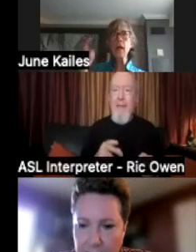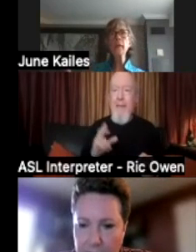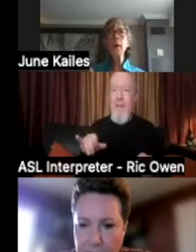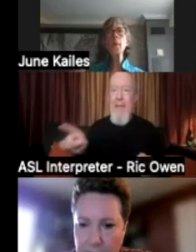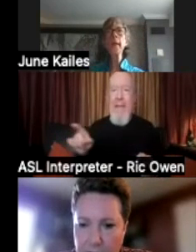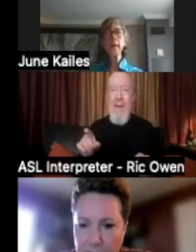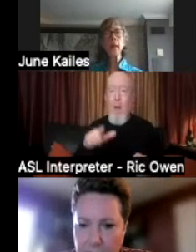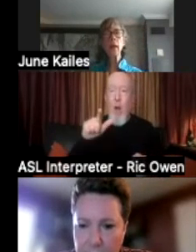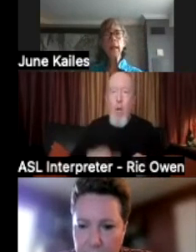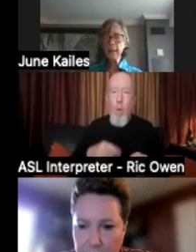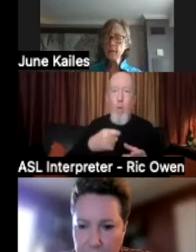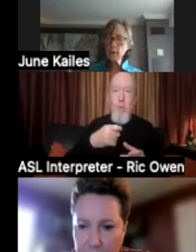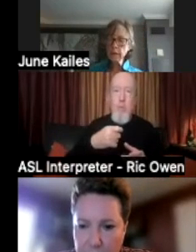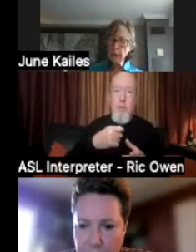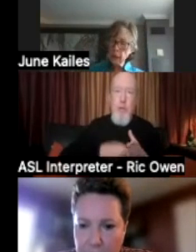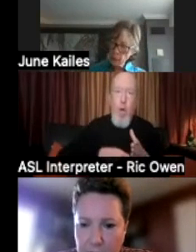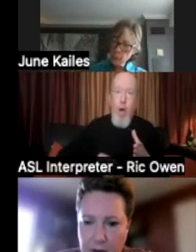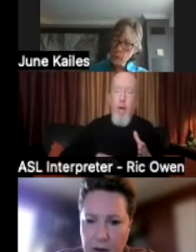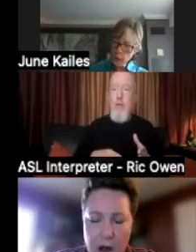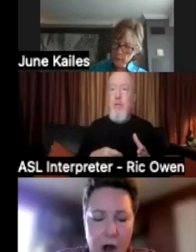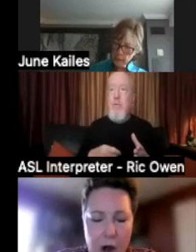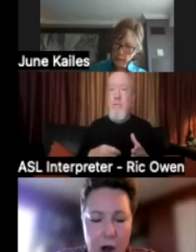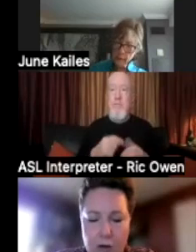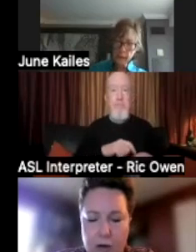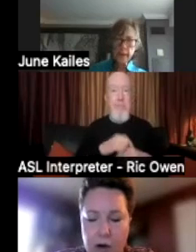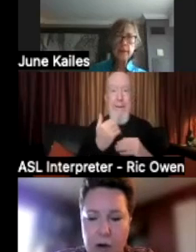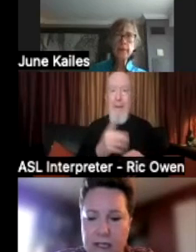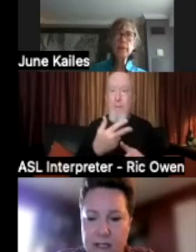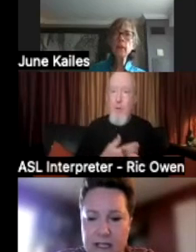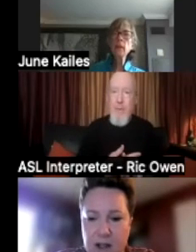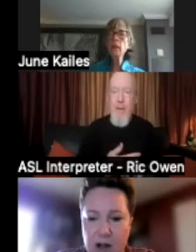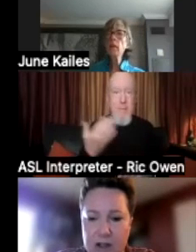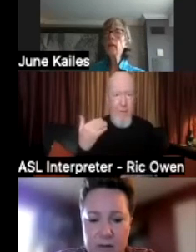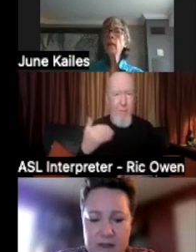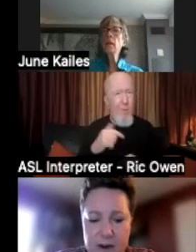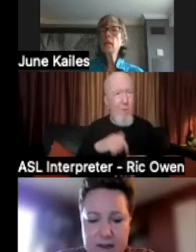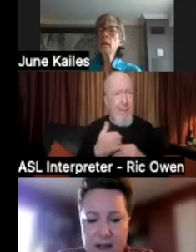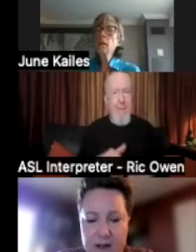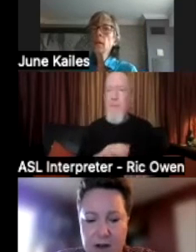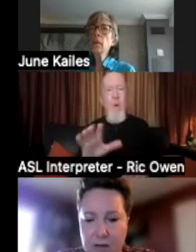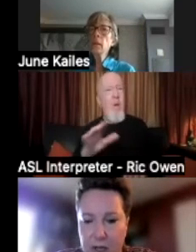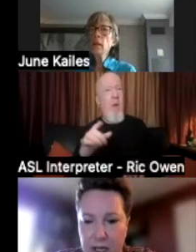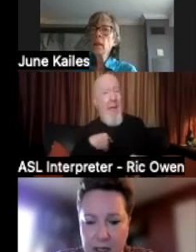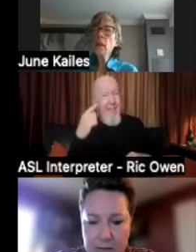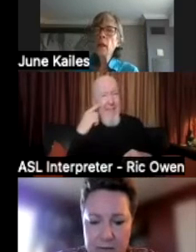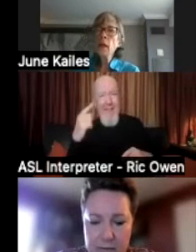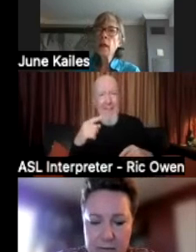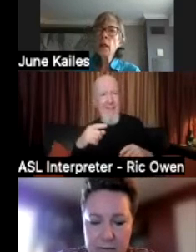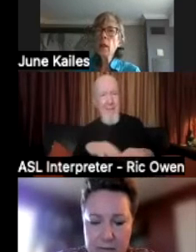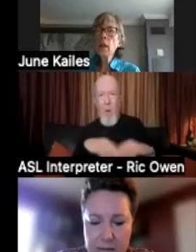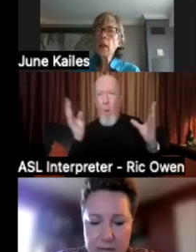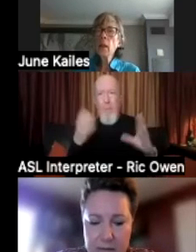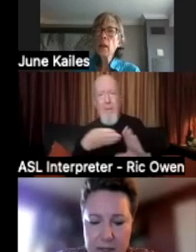it ongoing? In other words, the program was. Oh, no, it's long term as far as I know.